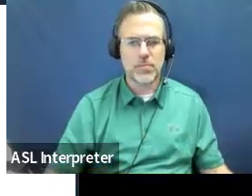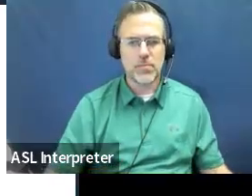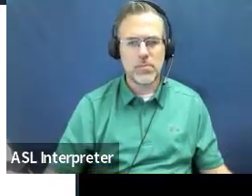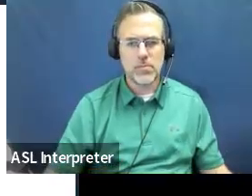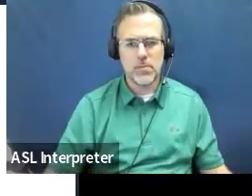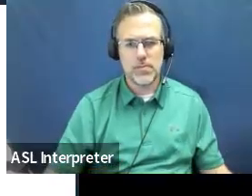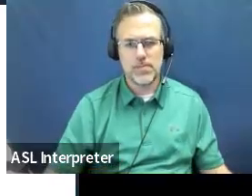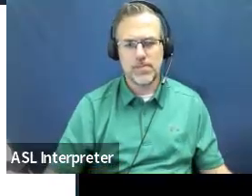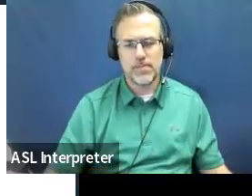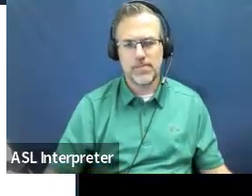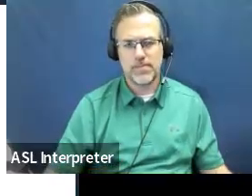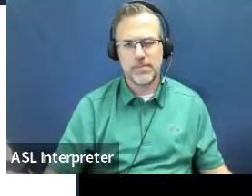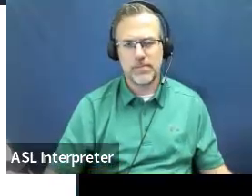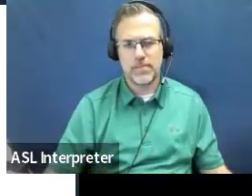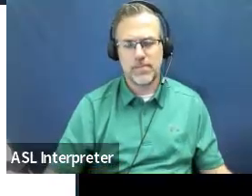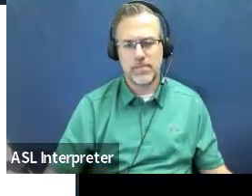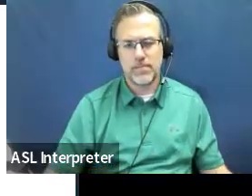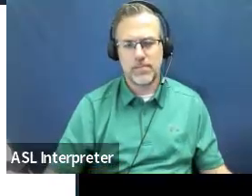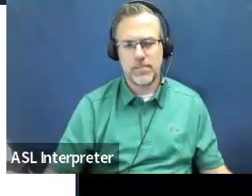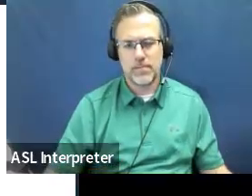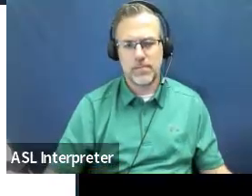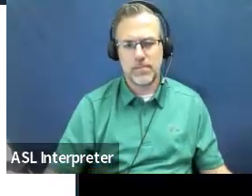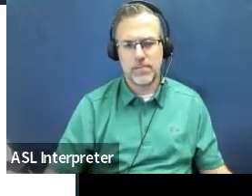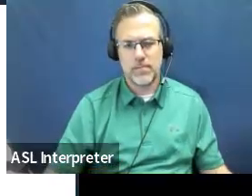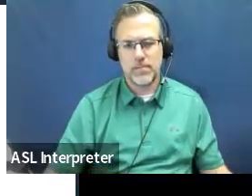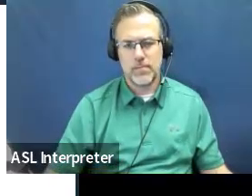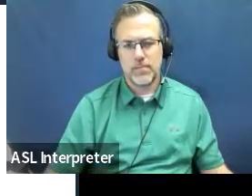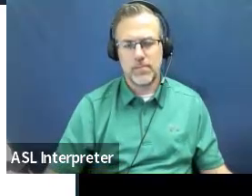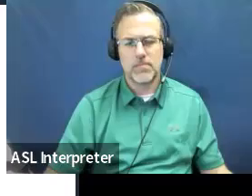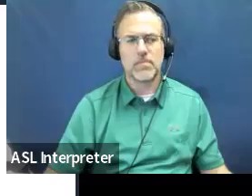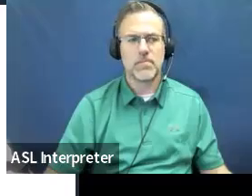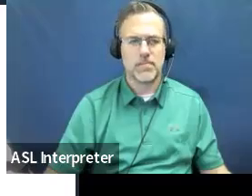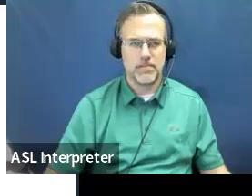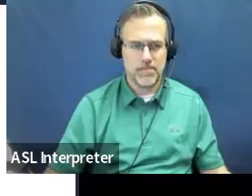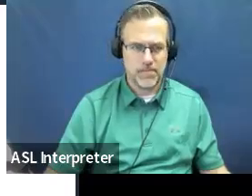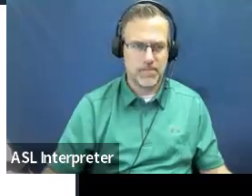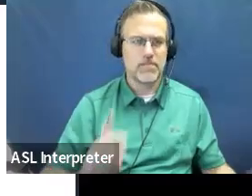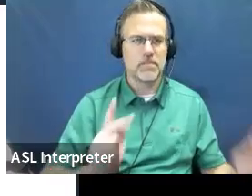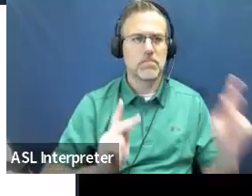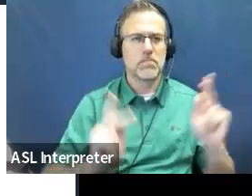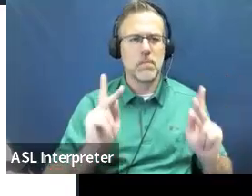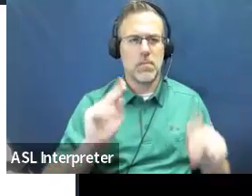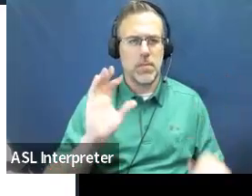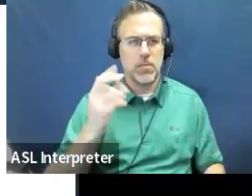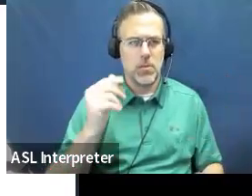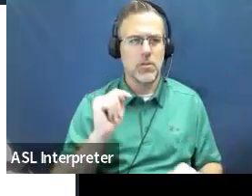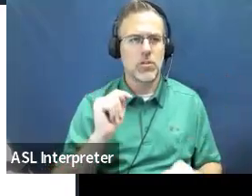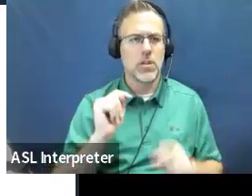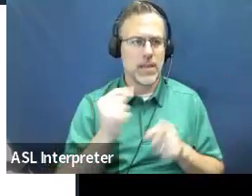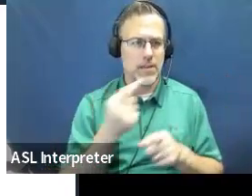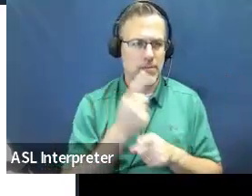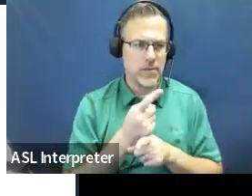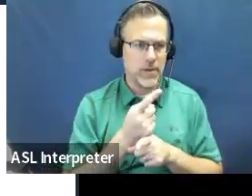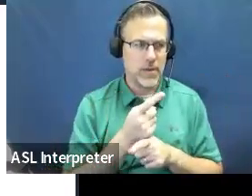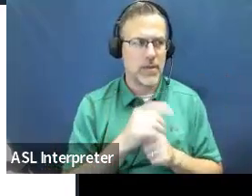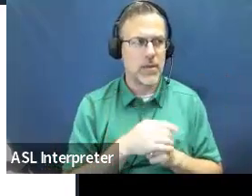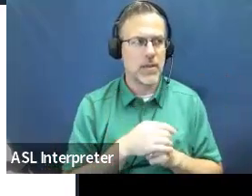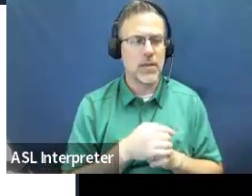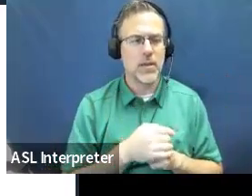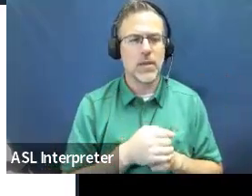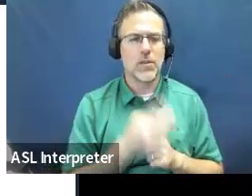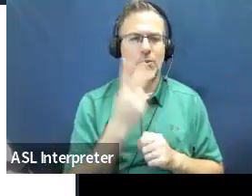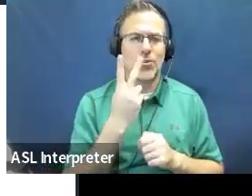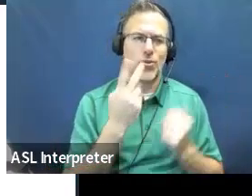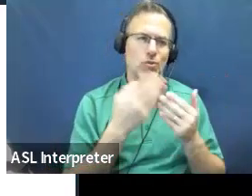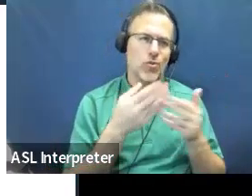Yes, exactly. People are getting it in the chat. You've got some best practice things too, so that's great. It's too